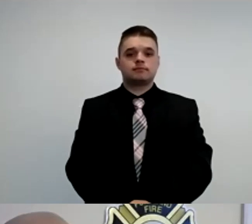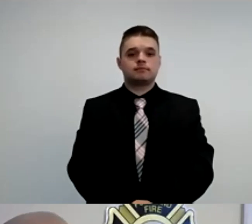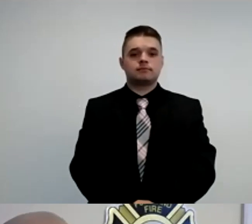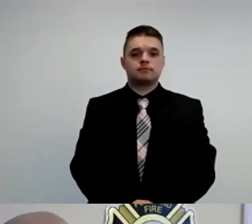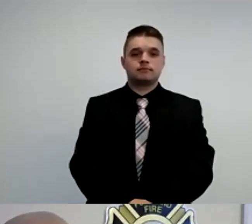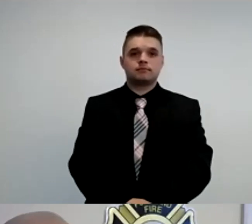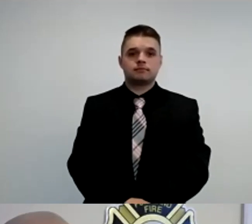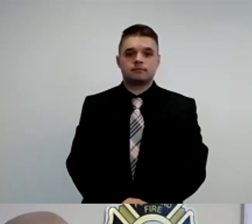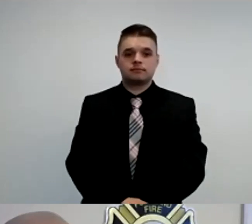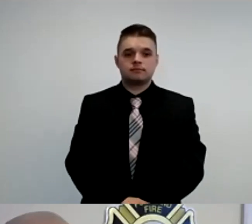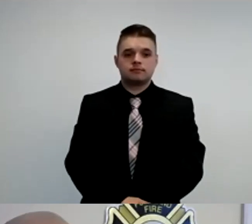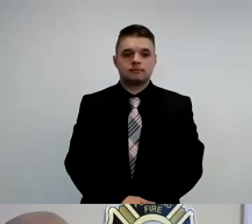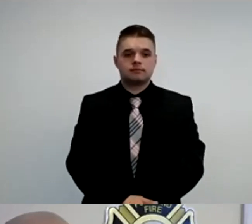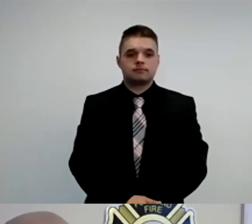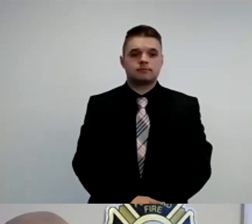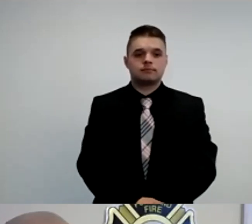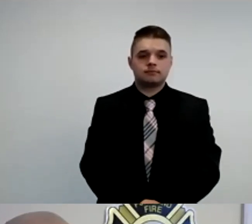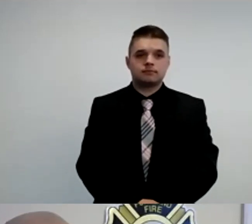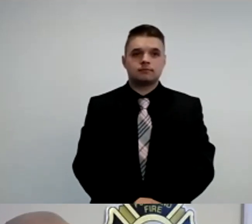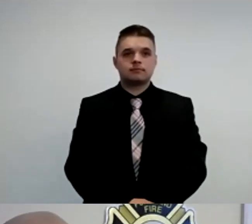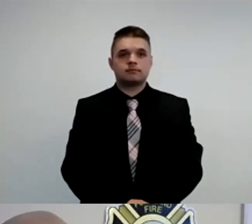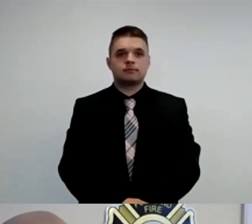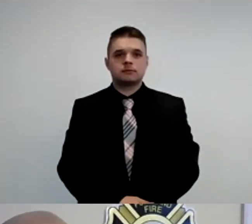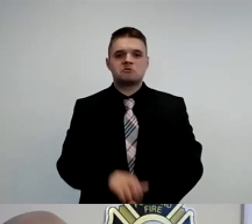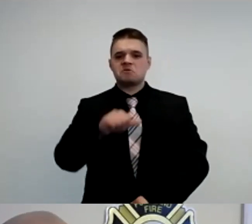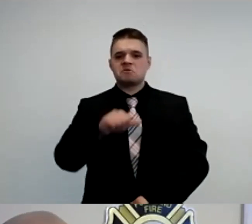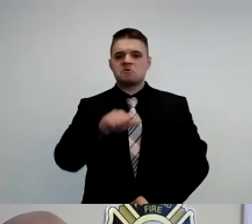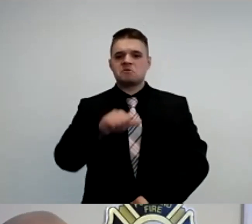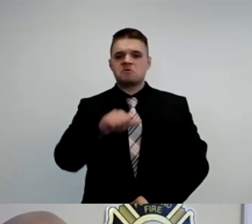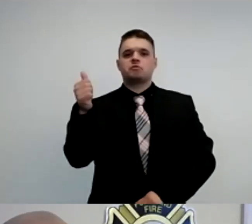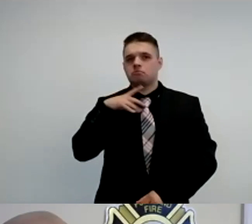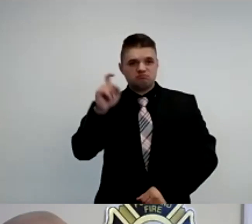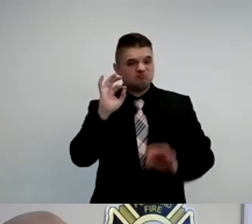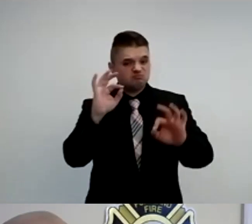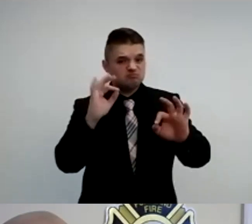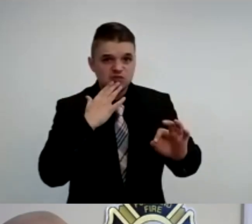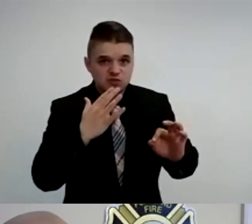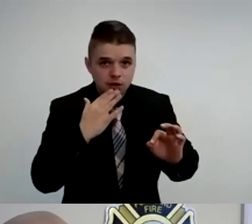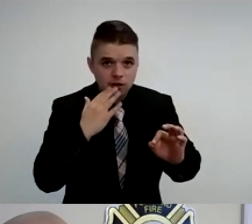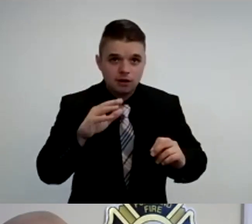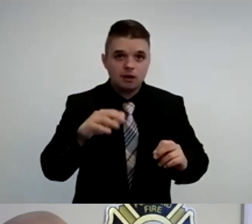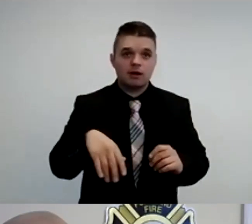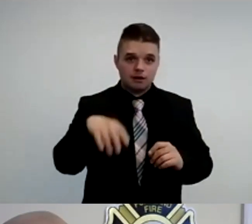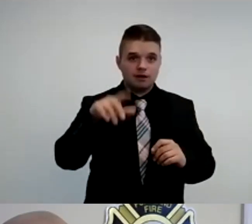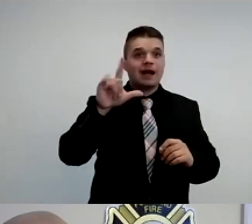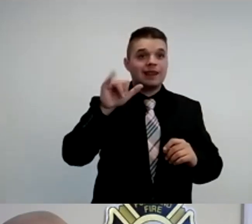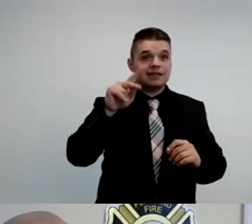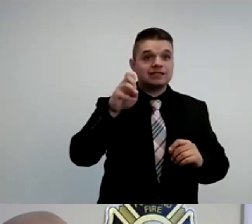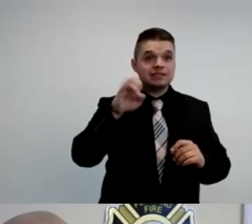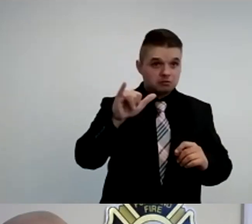Great. Yes, Lindsay, let me unlock you. Lindsay has a question for Dr.